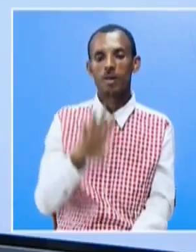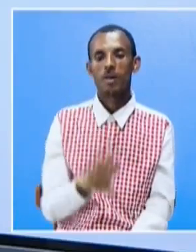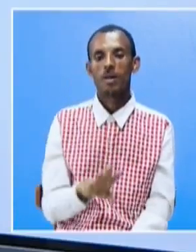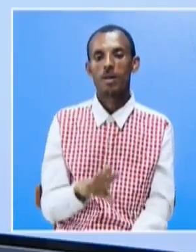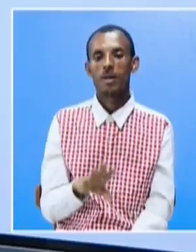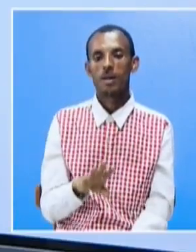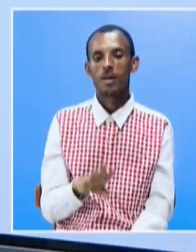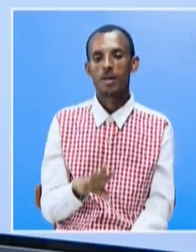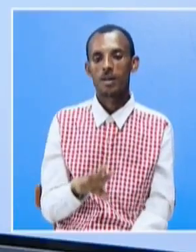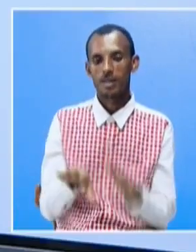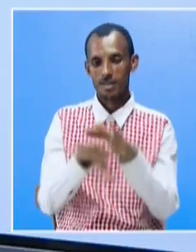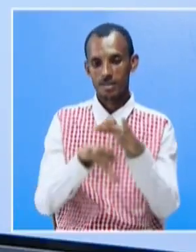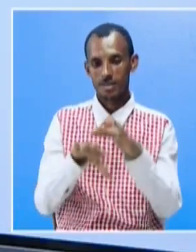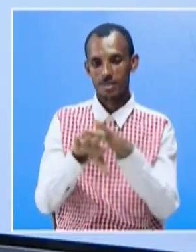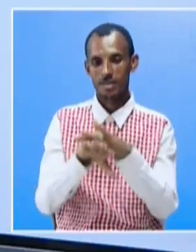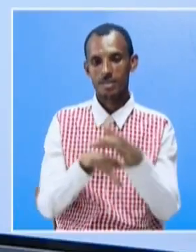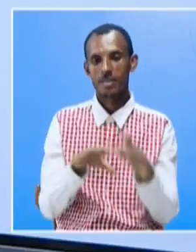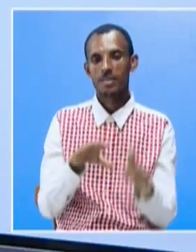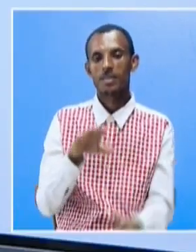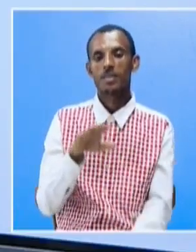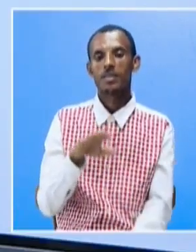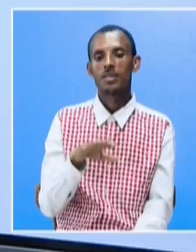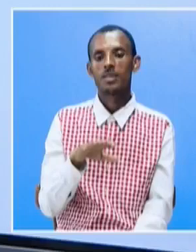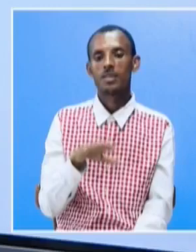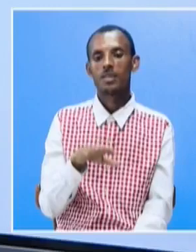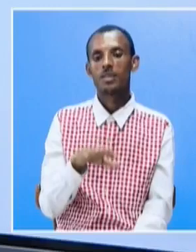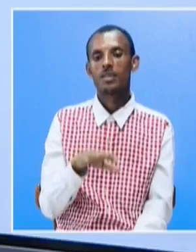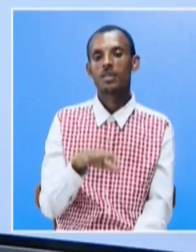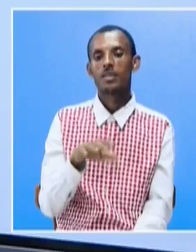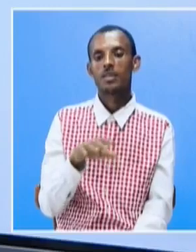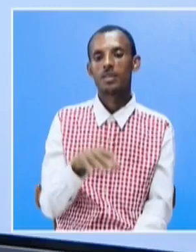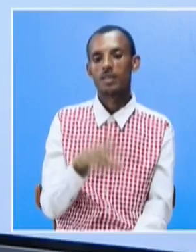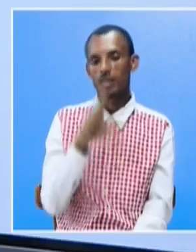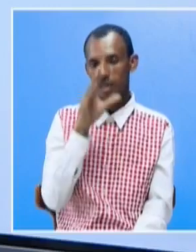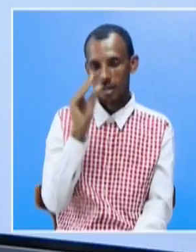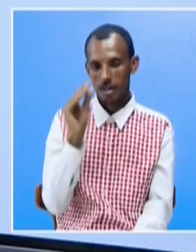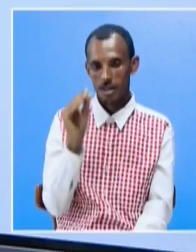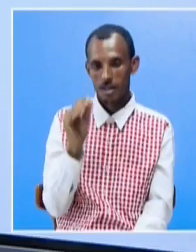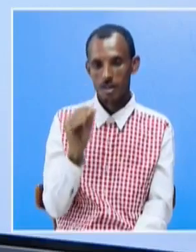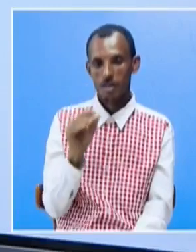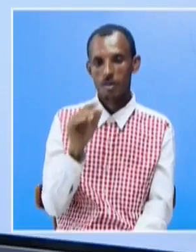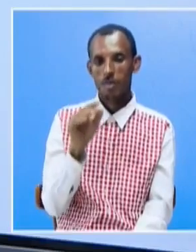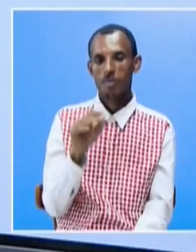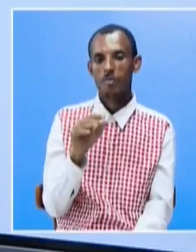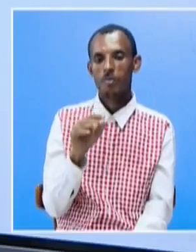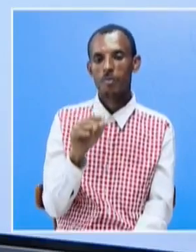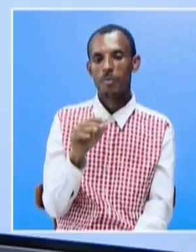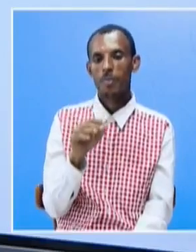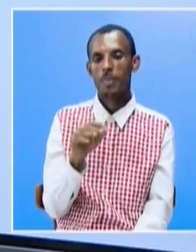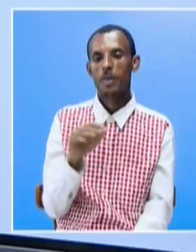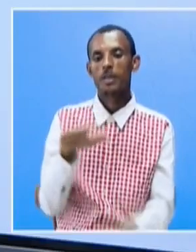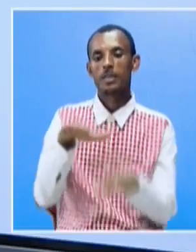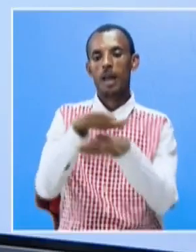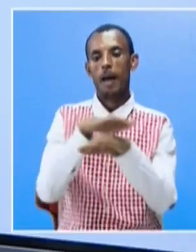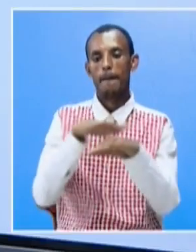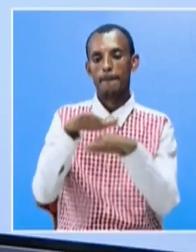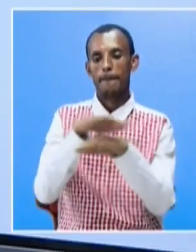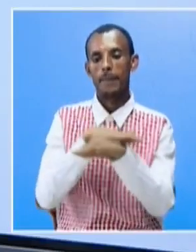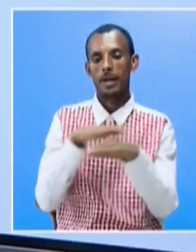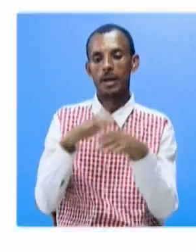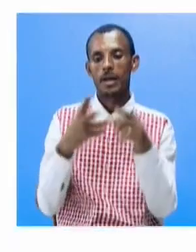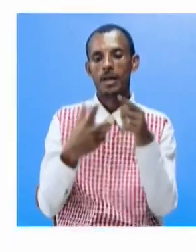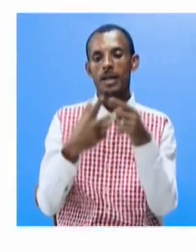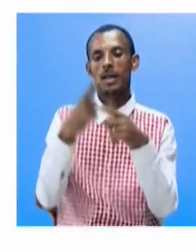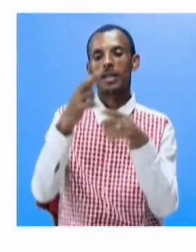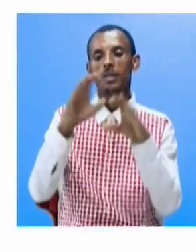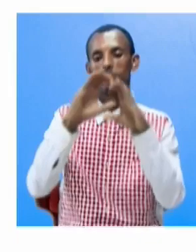curved part is equivalent to this one, 1, 2, 3, 4. So this upper curved part is